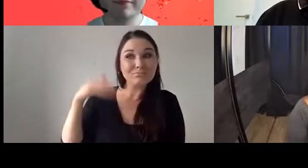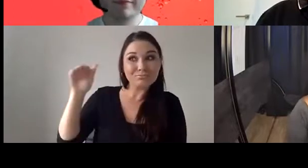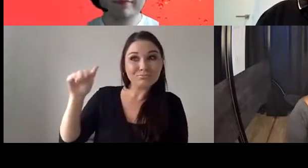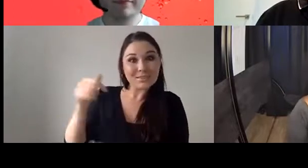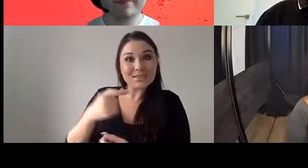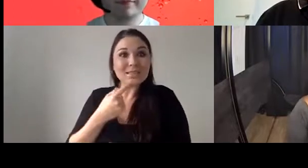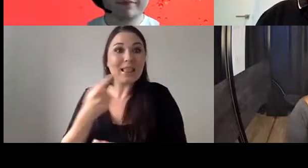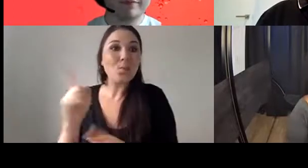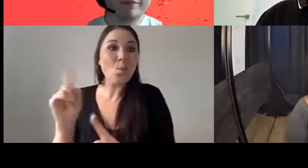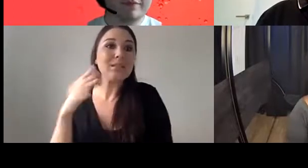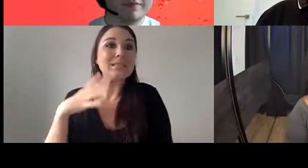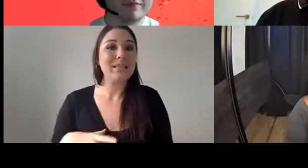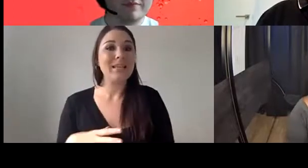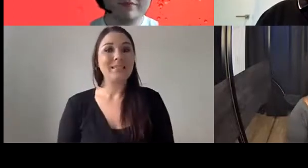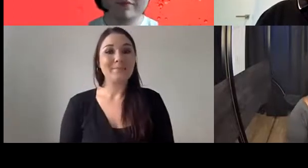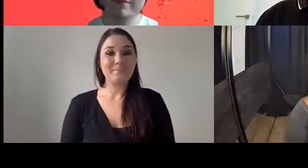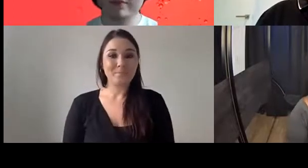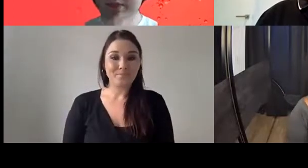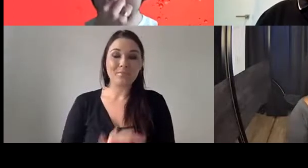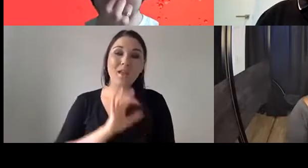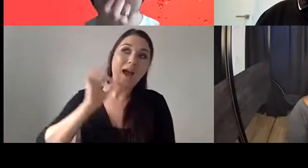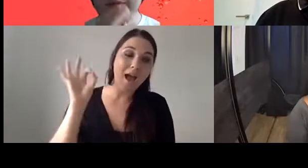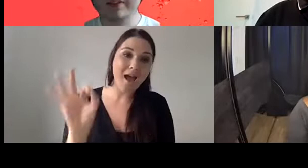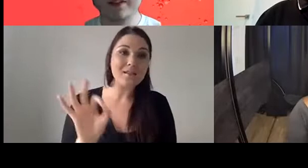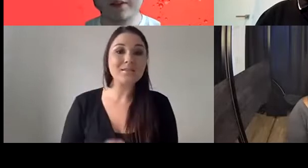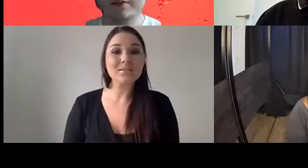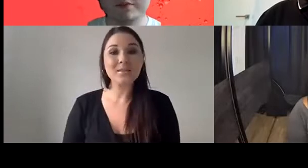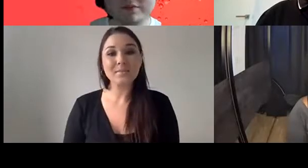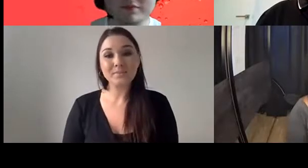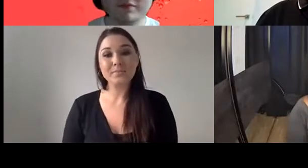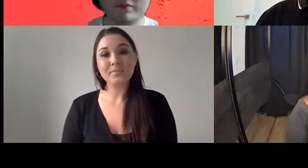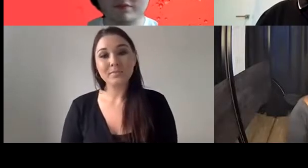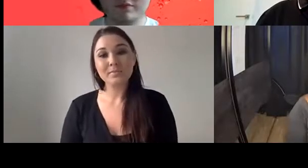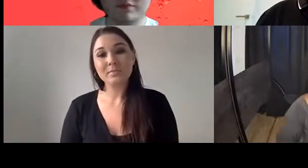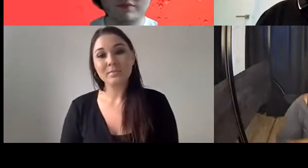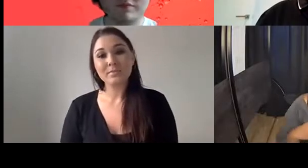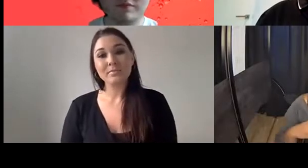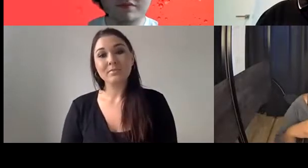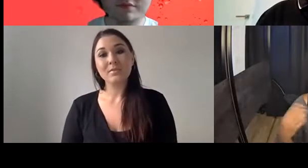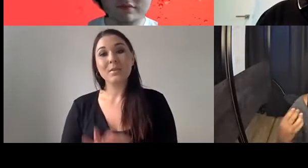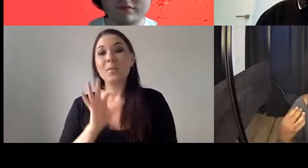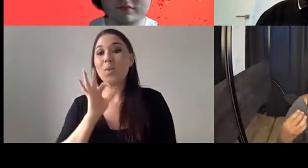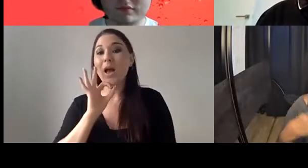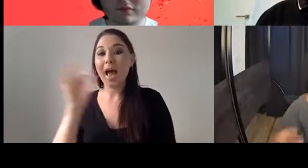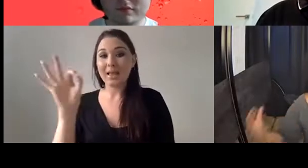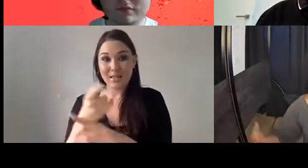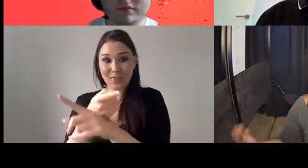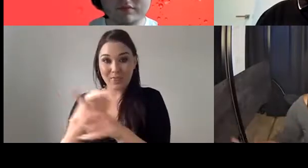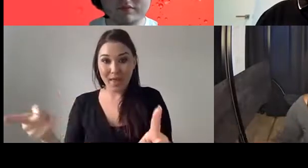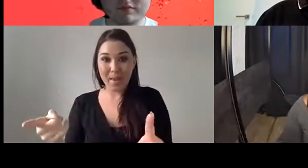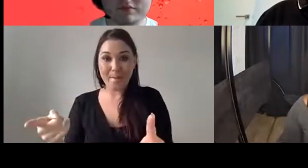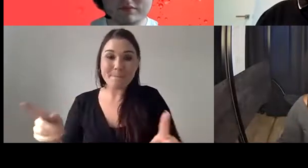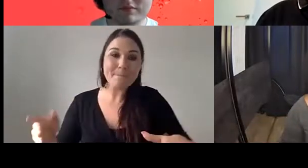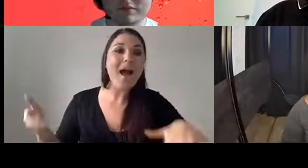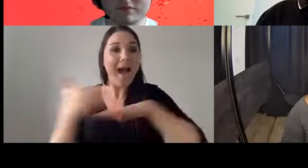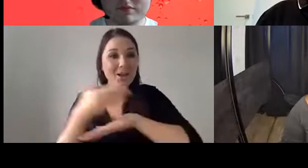their work. So ask them, and obviously not just ask them, make action out